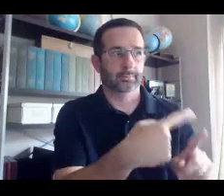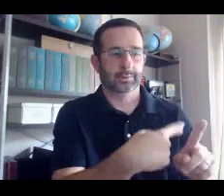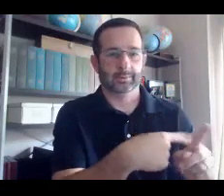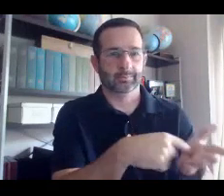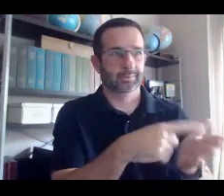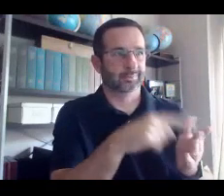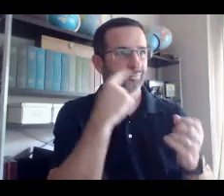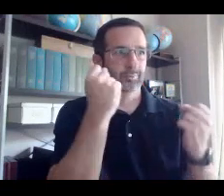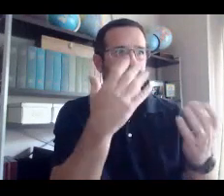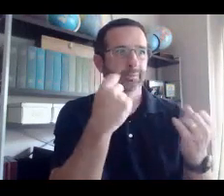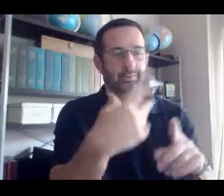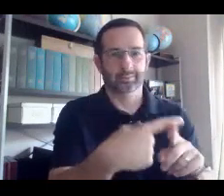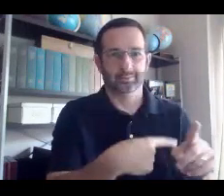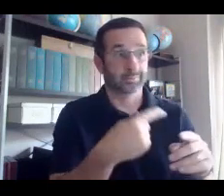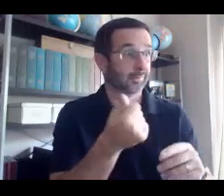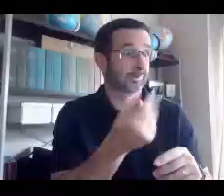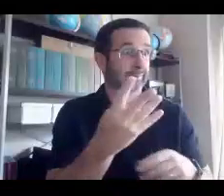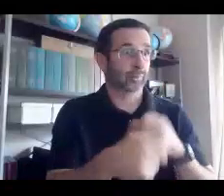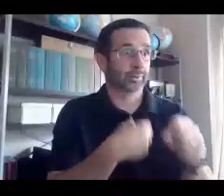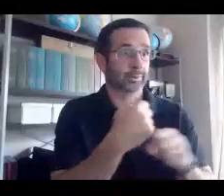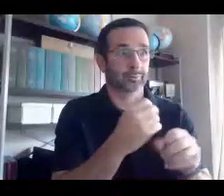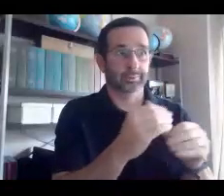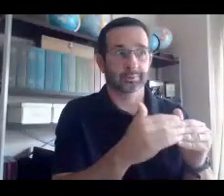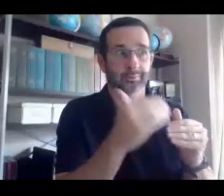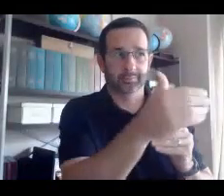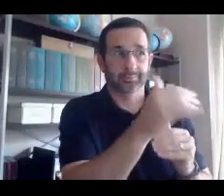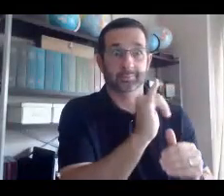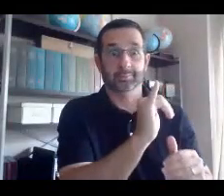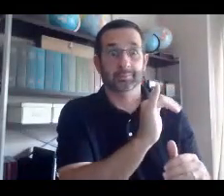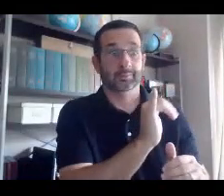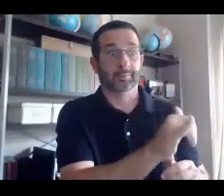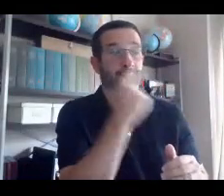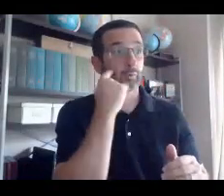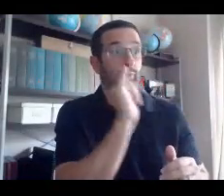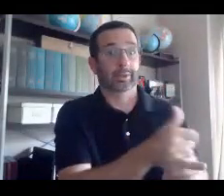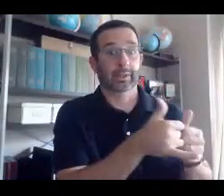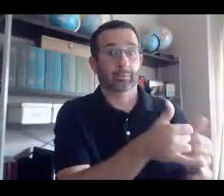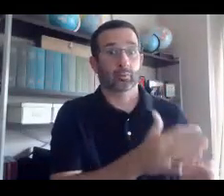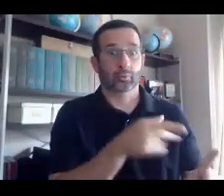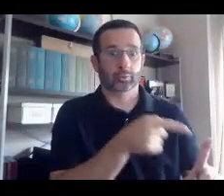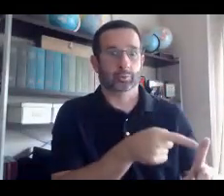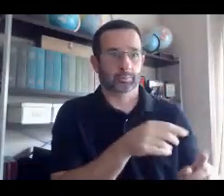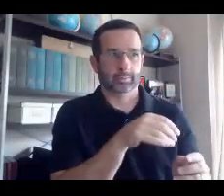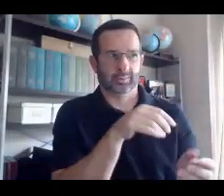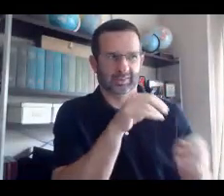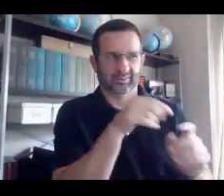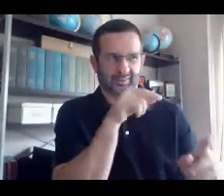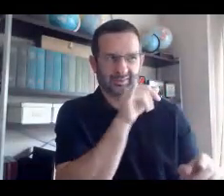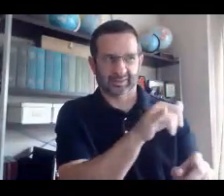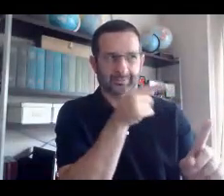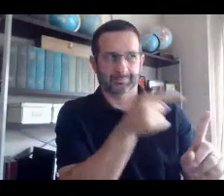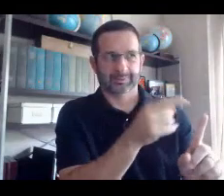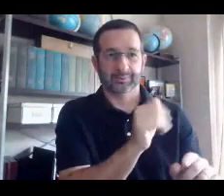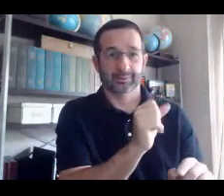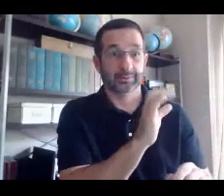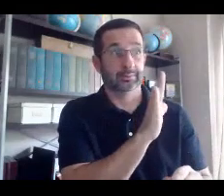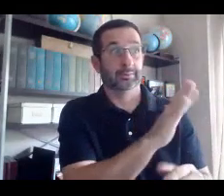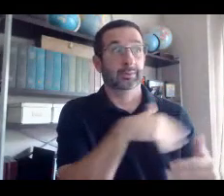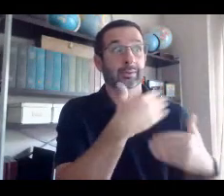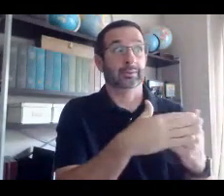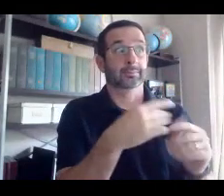prepay of the awardee's monthly payment for many months, actually several years in advance for that specific